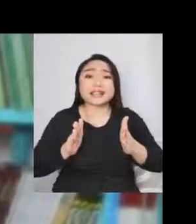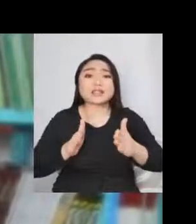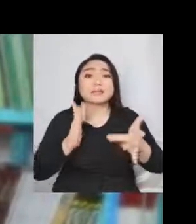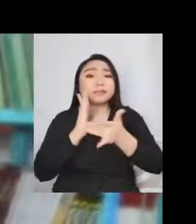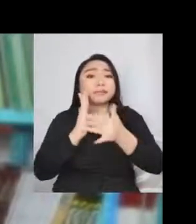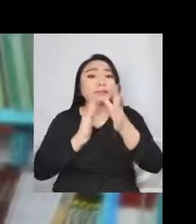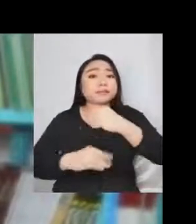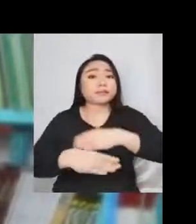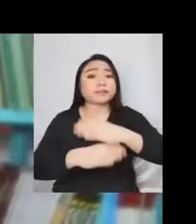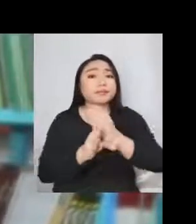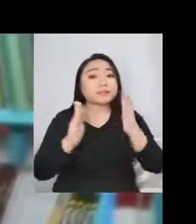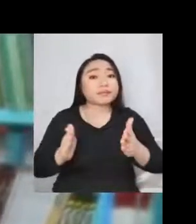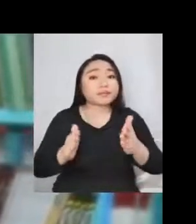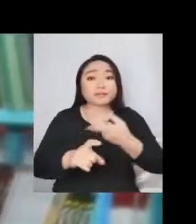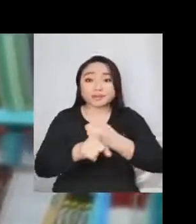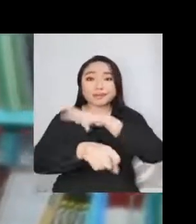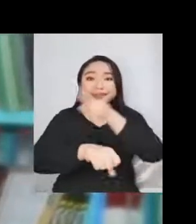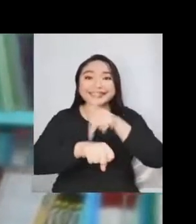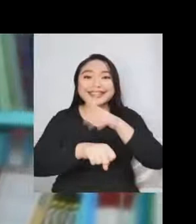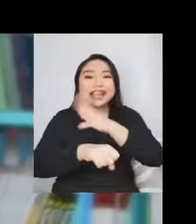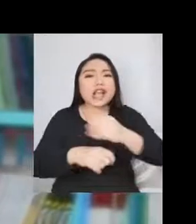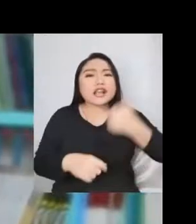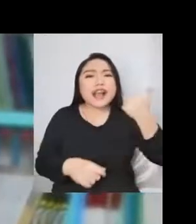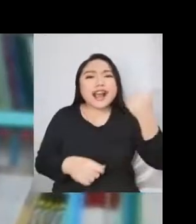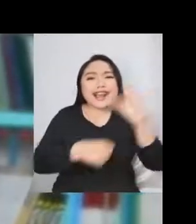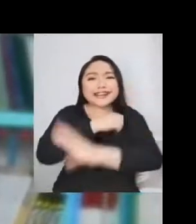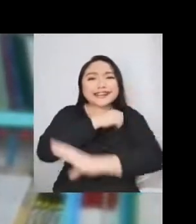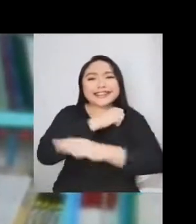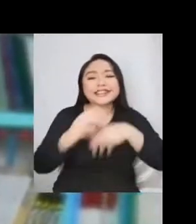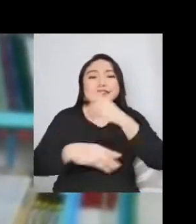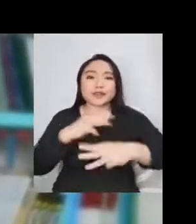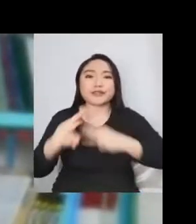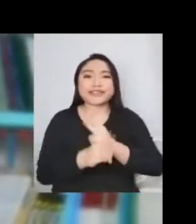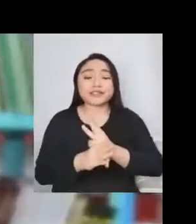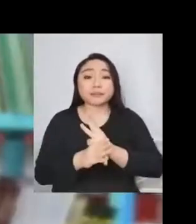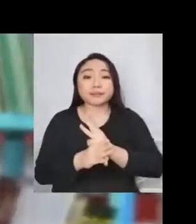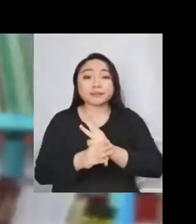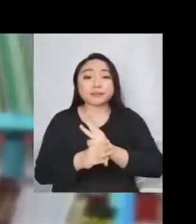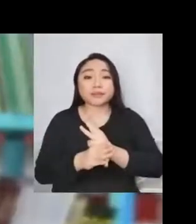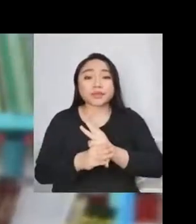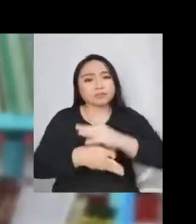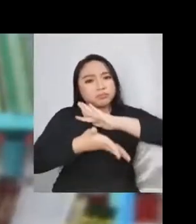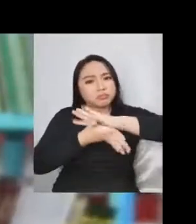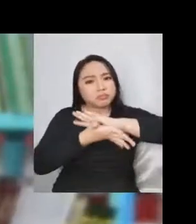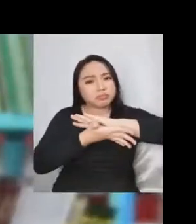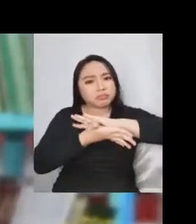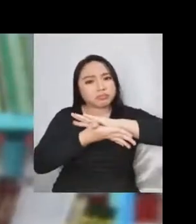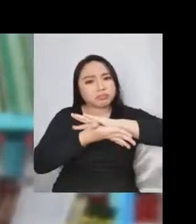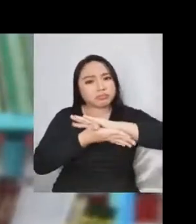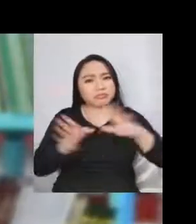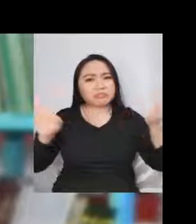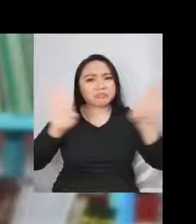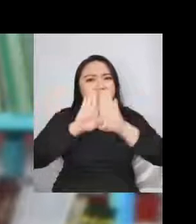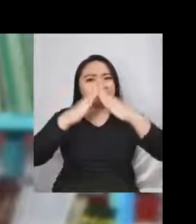scientists, technologists, and innovators from the Philippines and from all around the world. So, when the